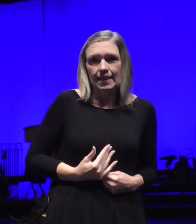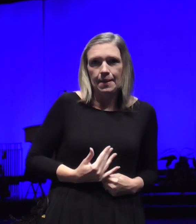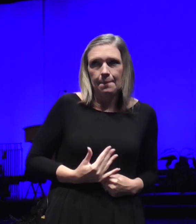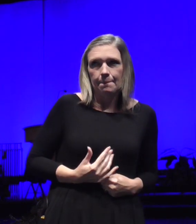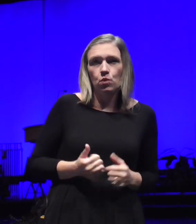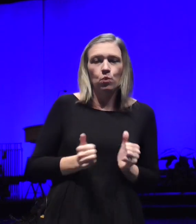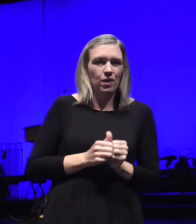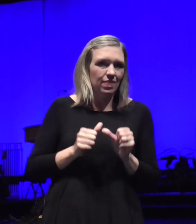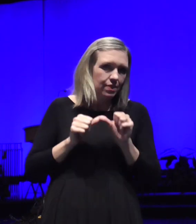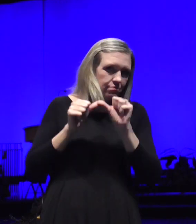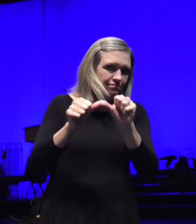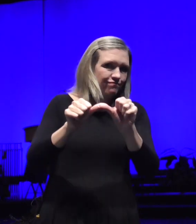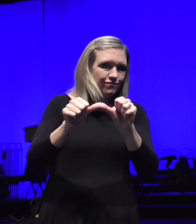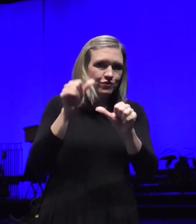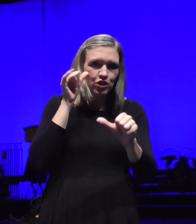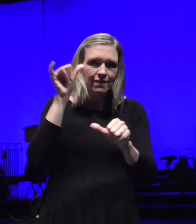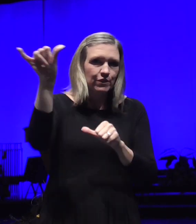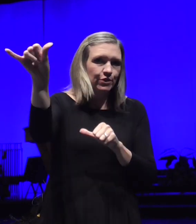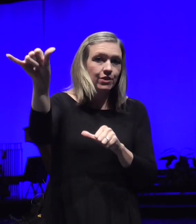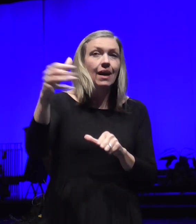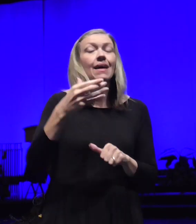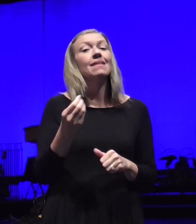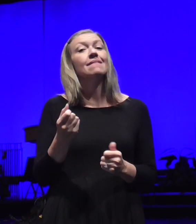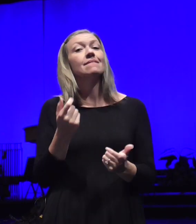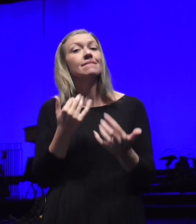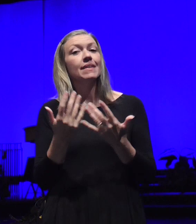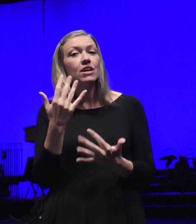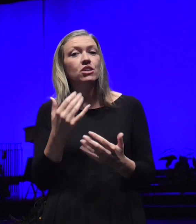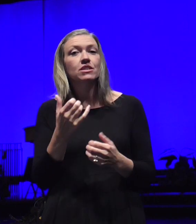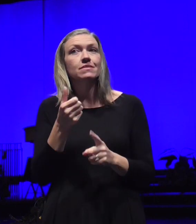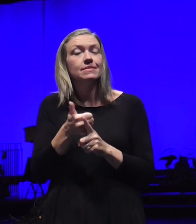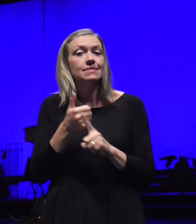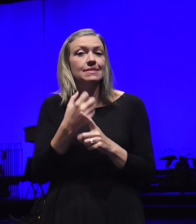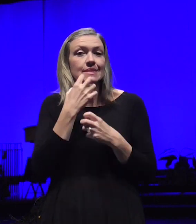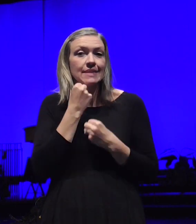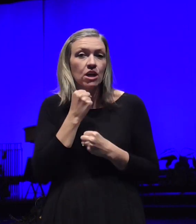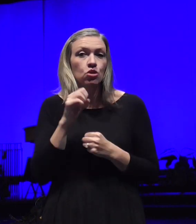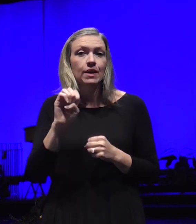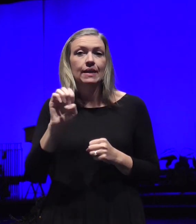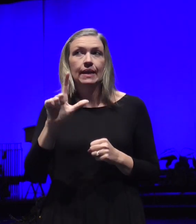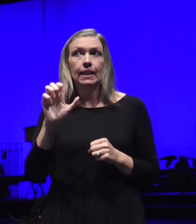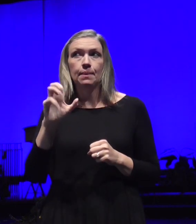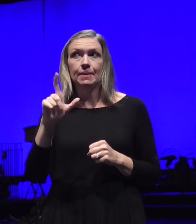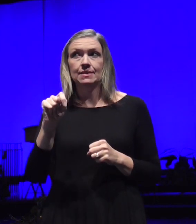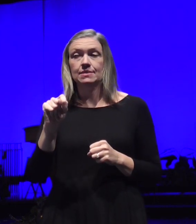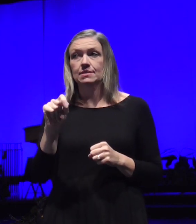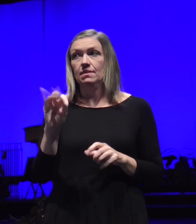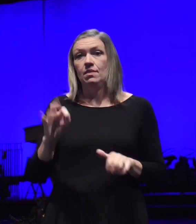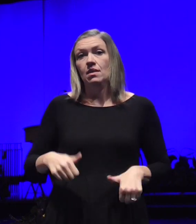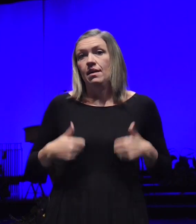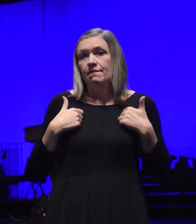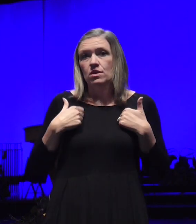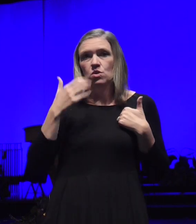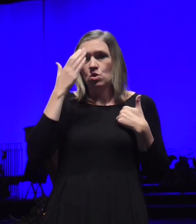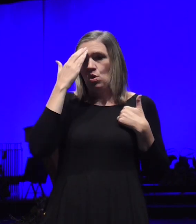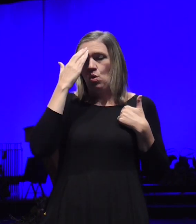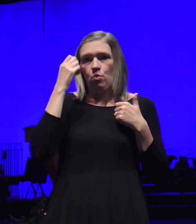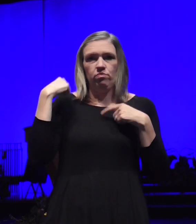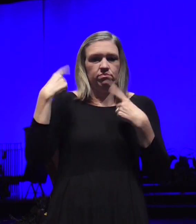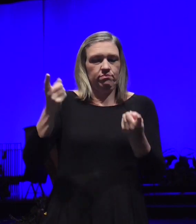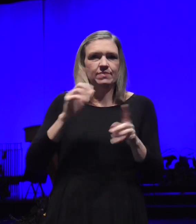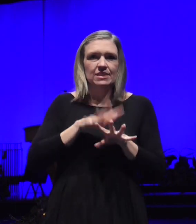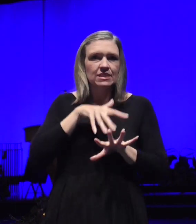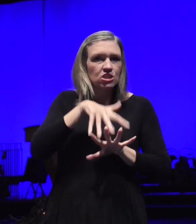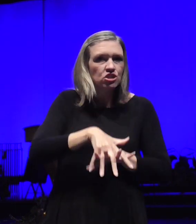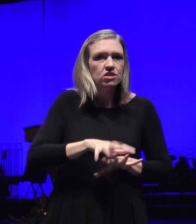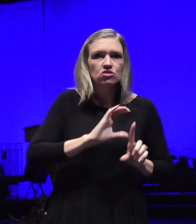And also, fire is a sacred element of life, known throughout all the indigenous cultures,